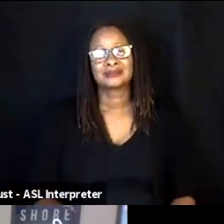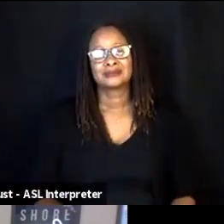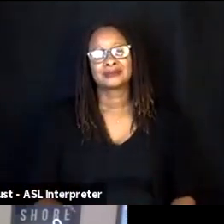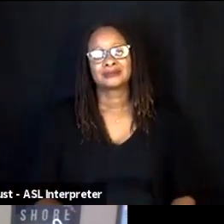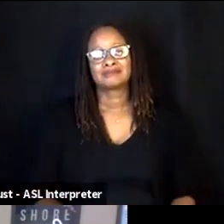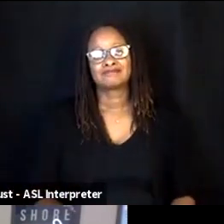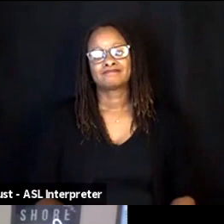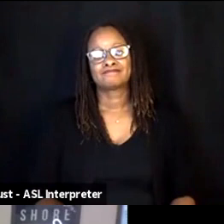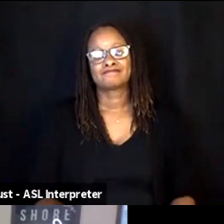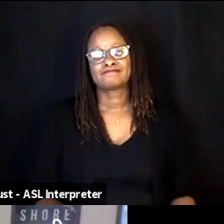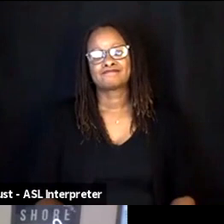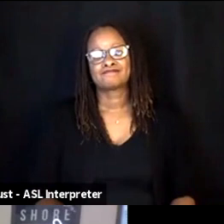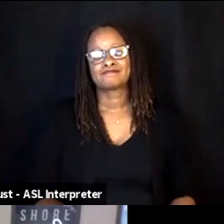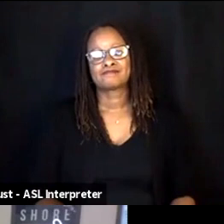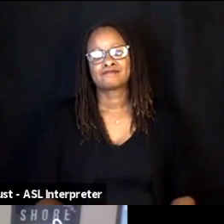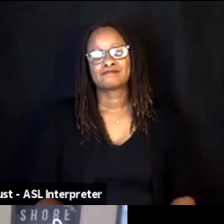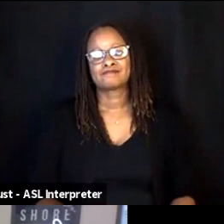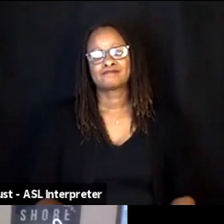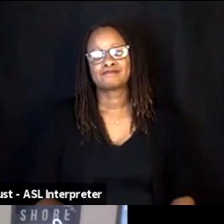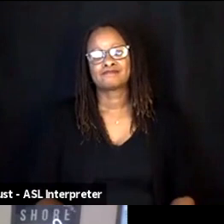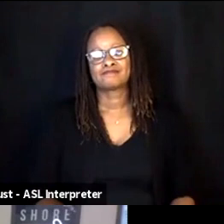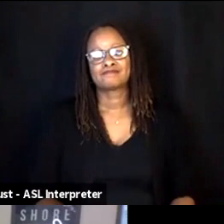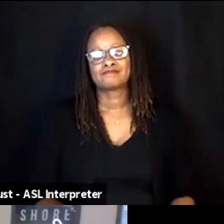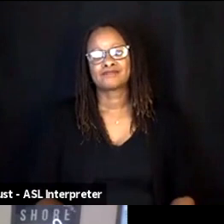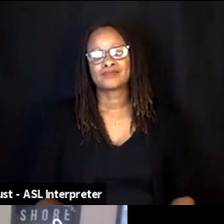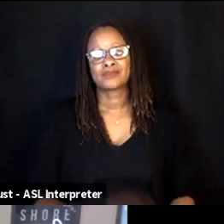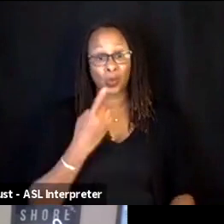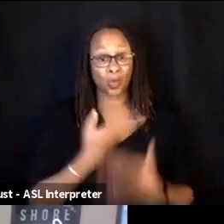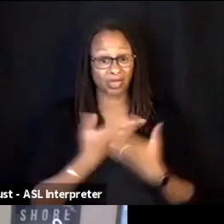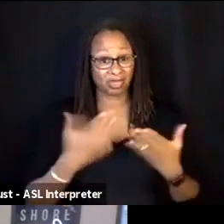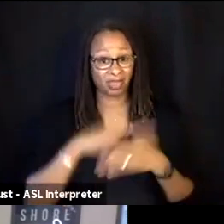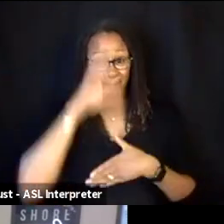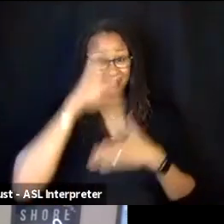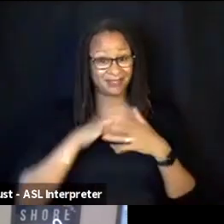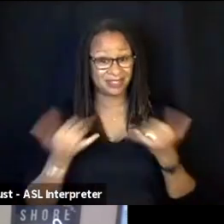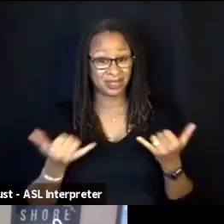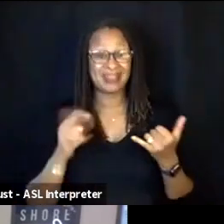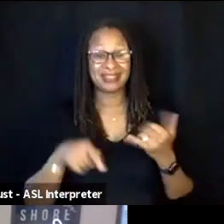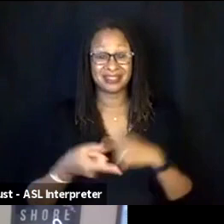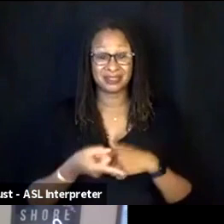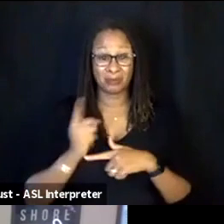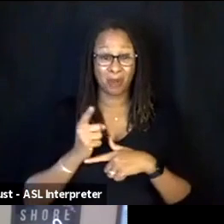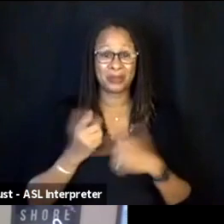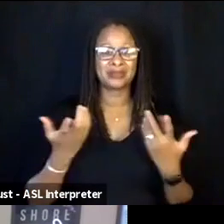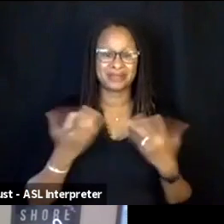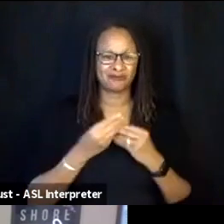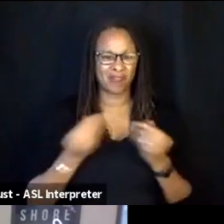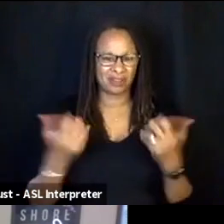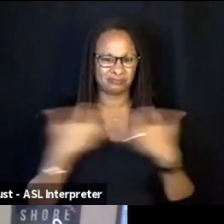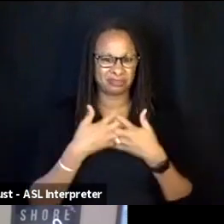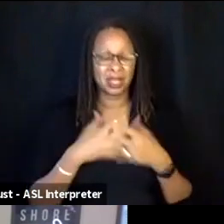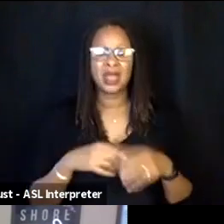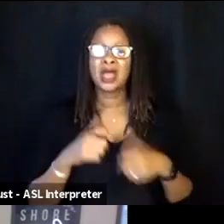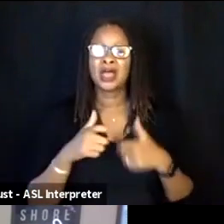I think the one thing I do believe is in this day, in this moment of reckoning, there's a